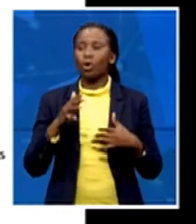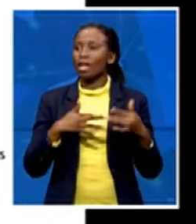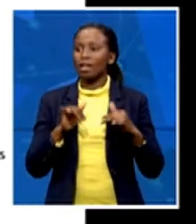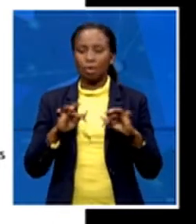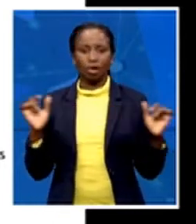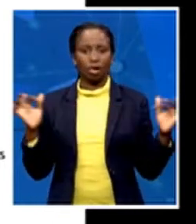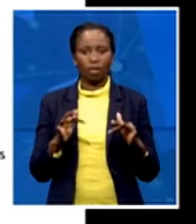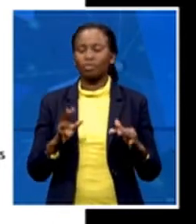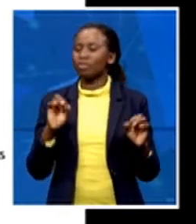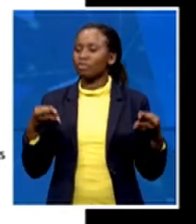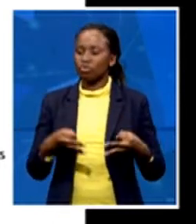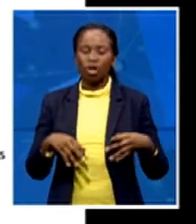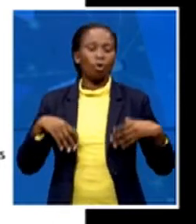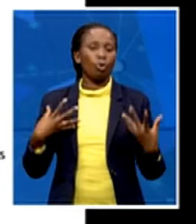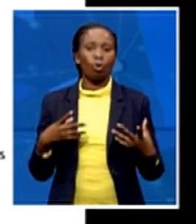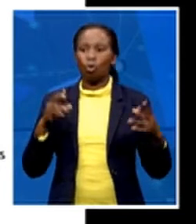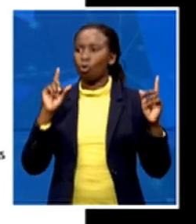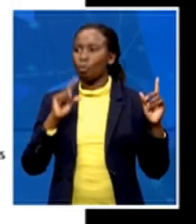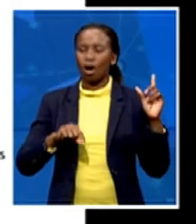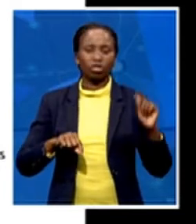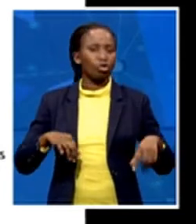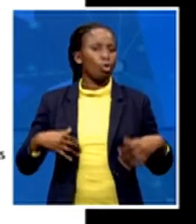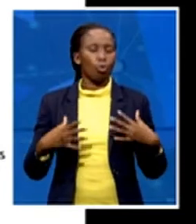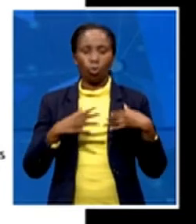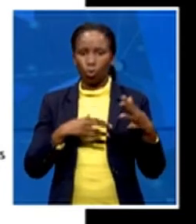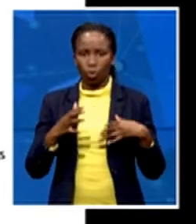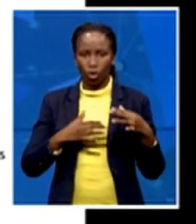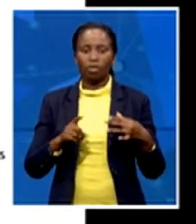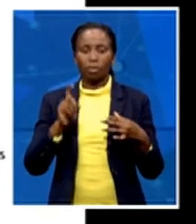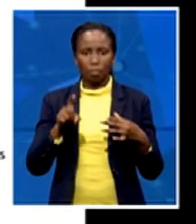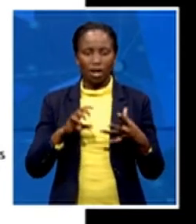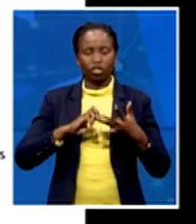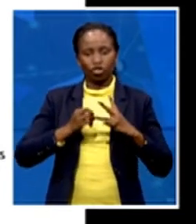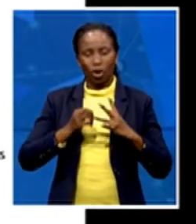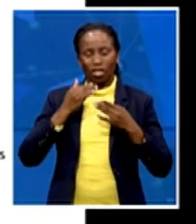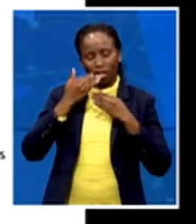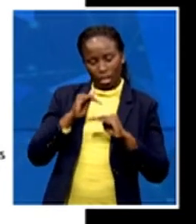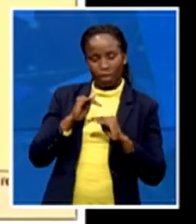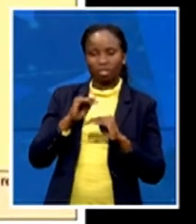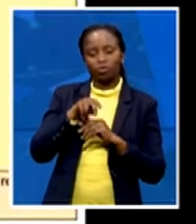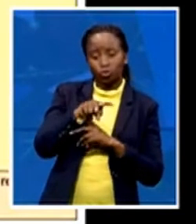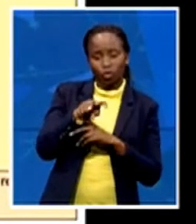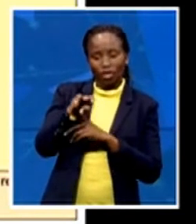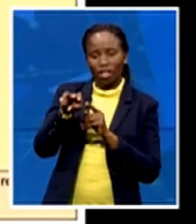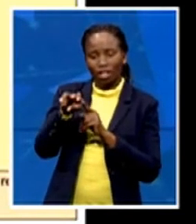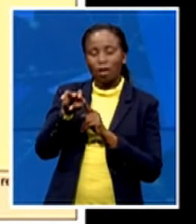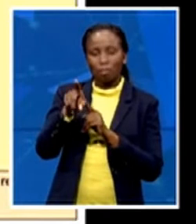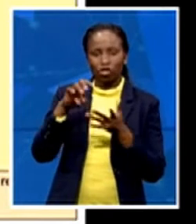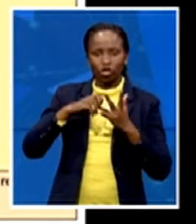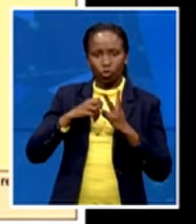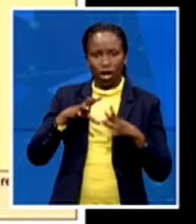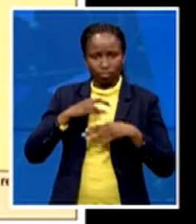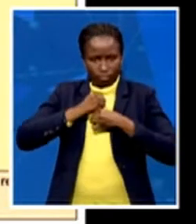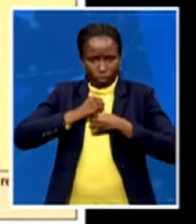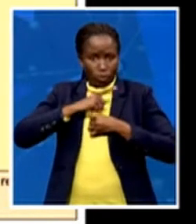stop potentially limit travel into high-risk areas because you bring COVID back into other areas and you spread COVID that way. So